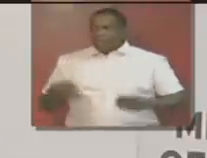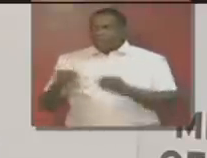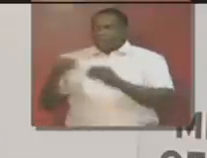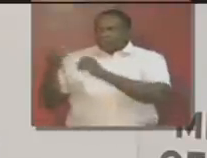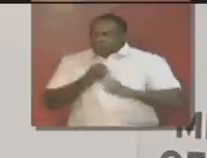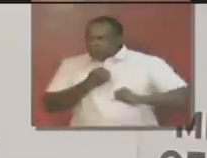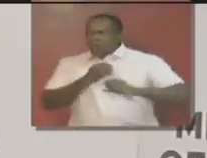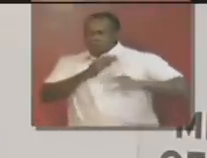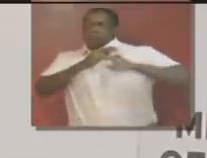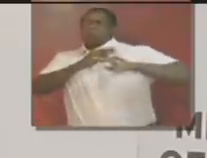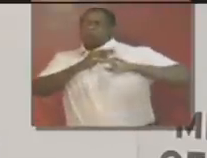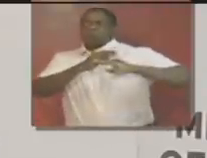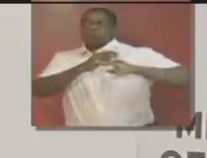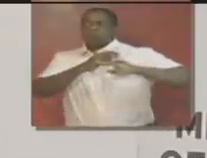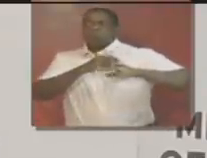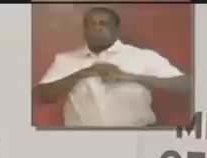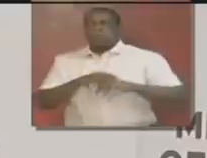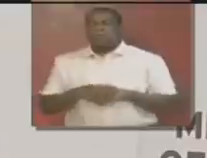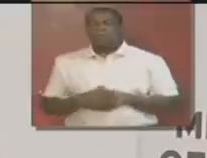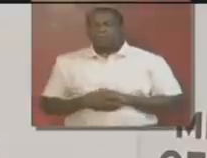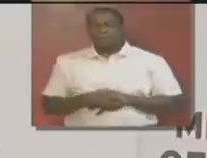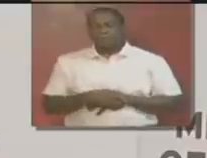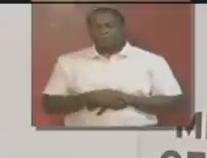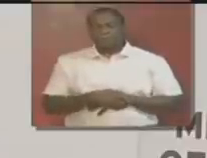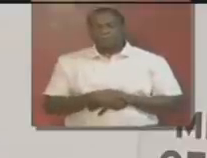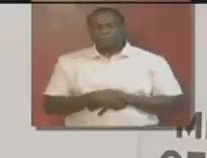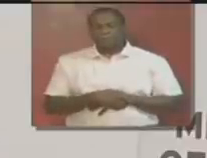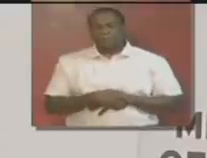with sort of like a particular